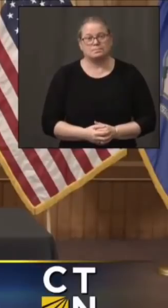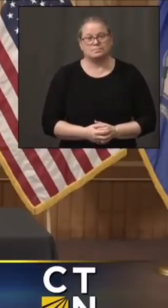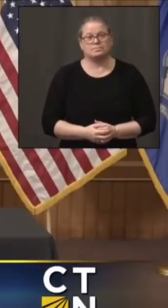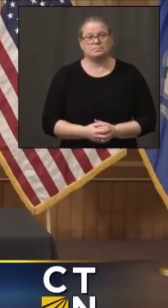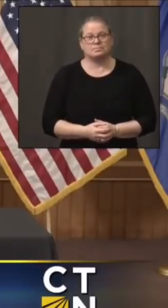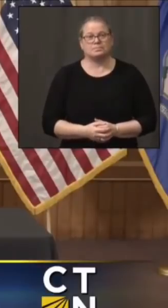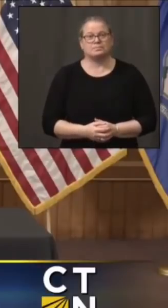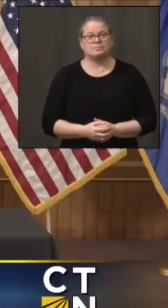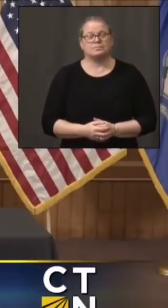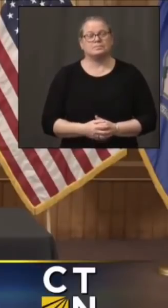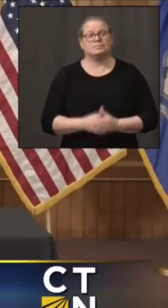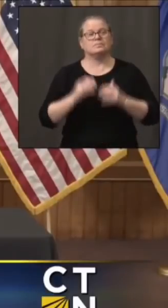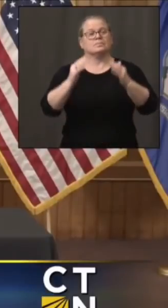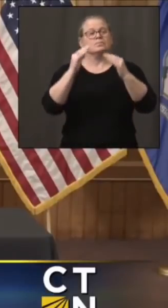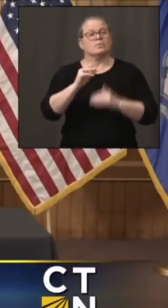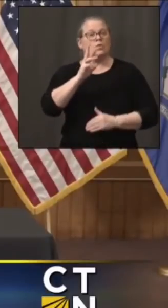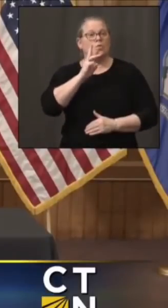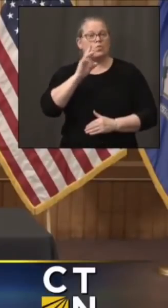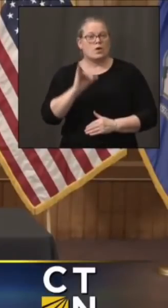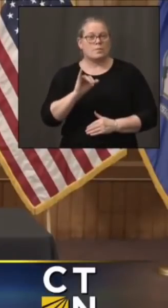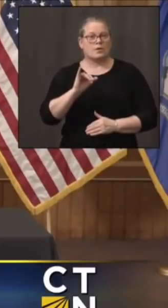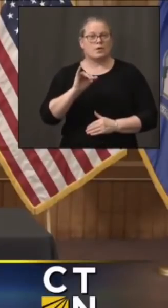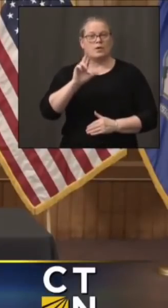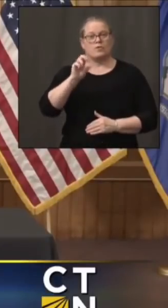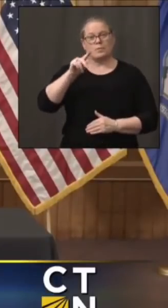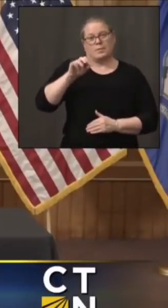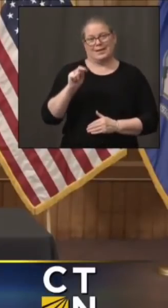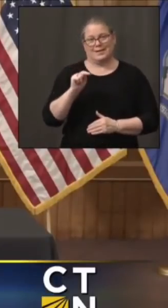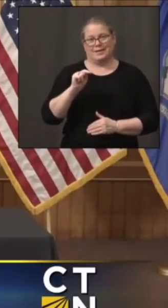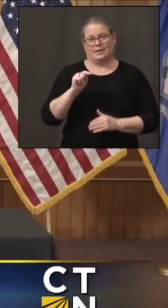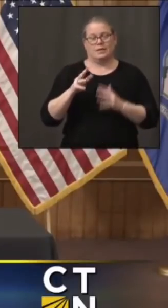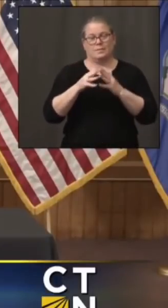The Waterbury Republican American.